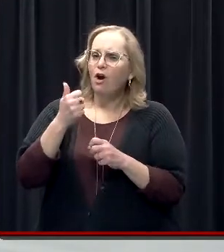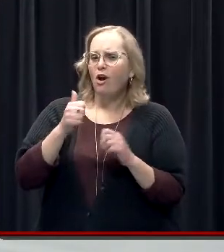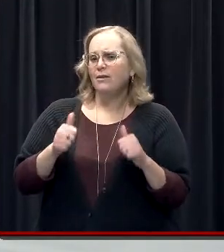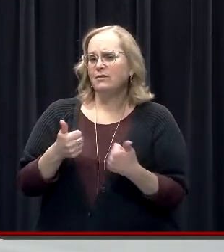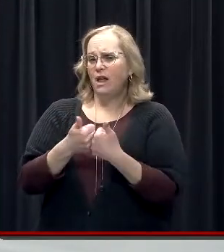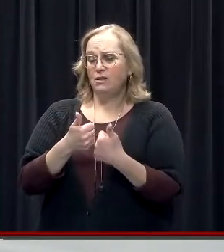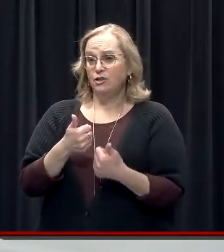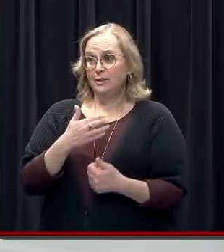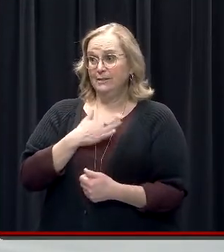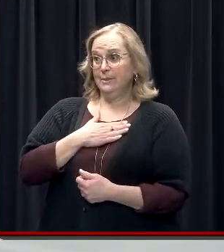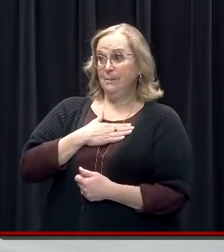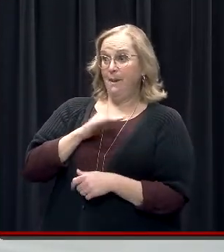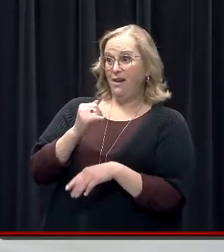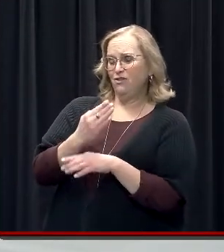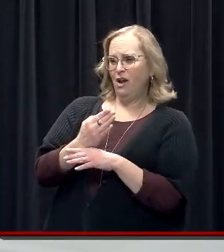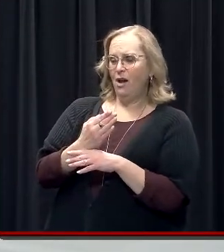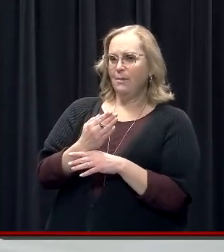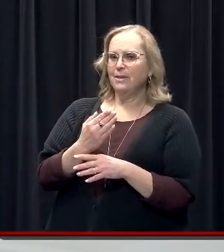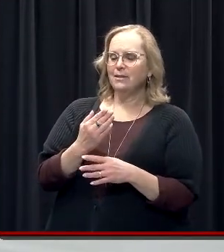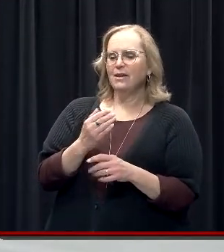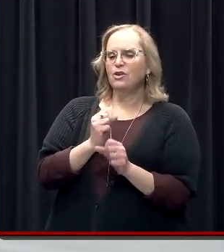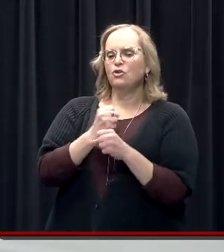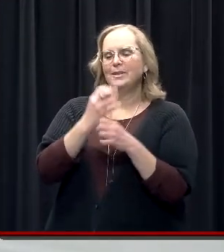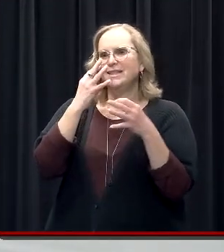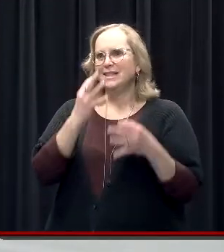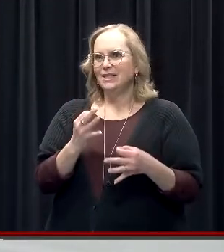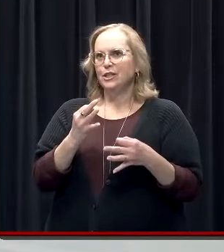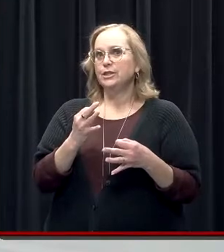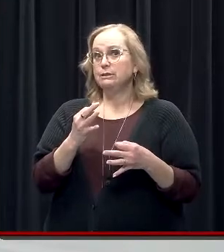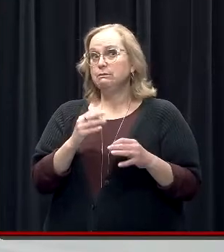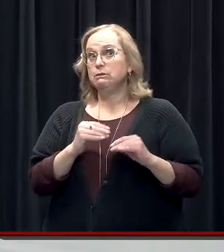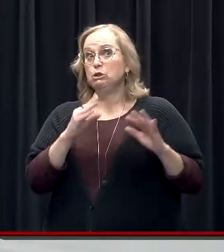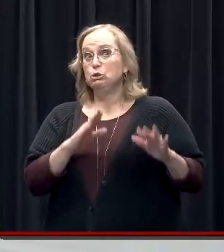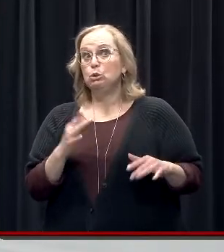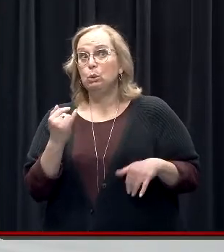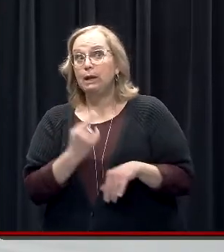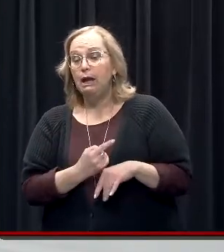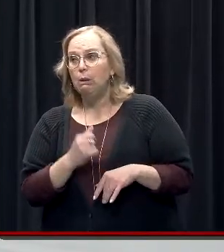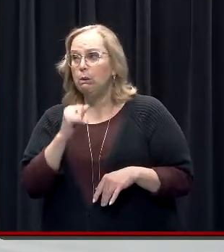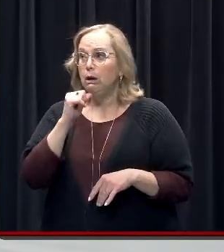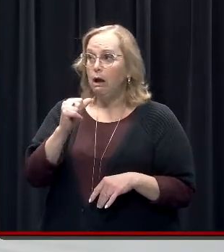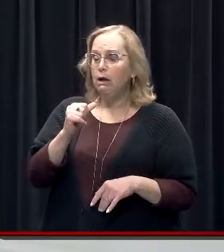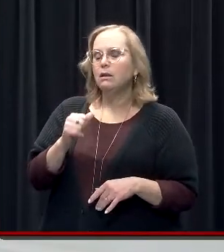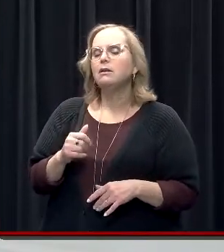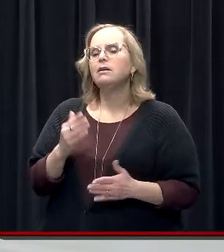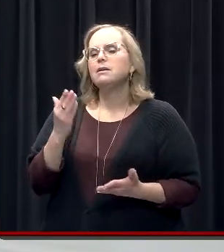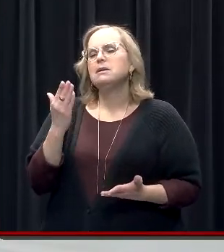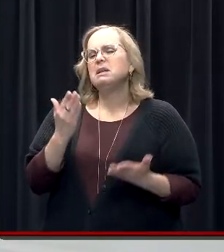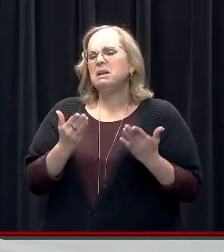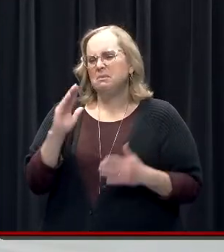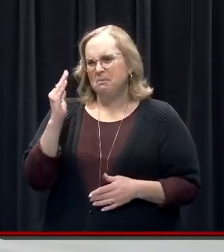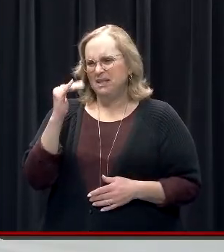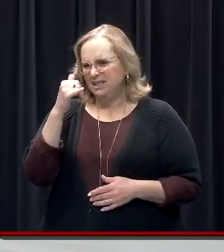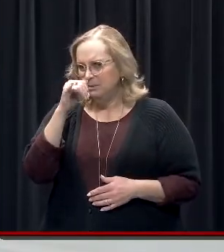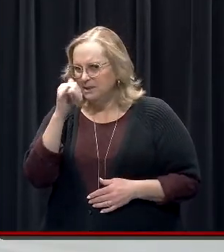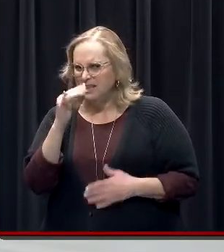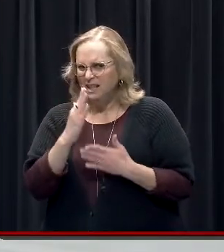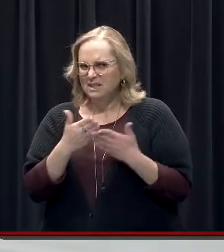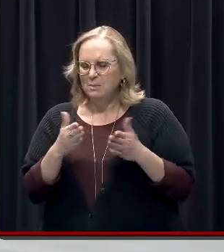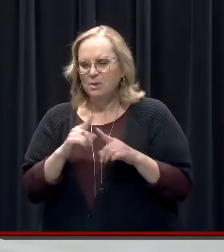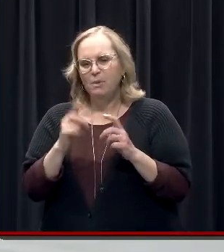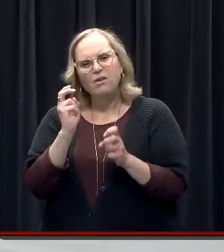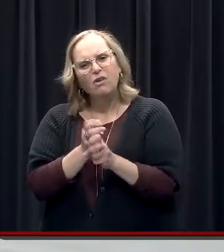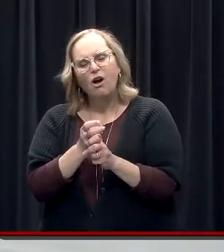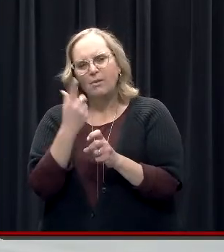my job is making snow day decisions, and I know that may seem silly in some degree, but it's a hard decision because I know